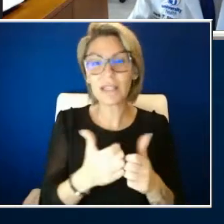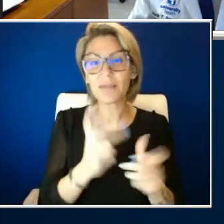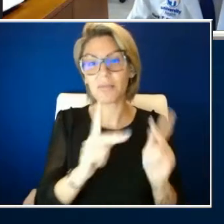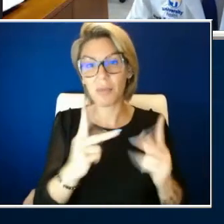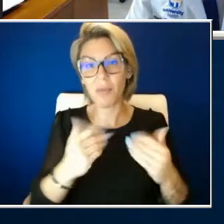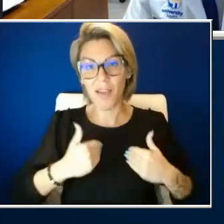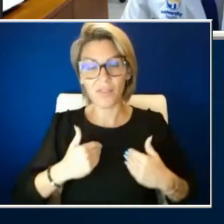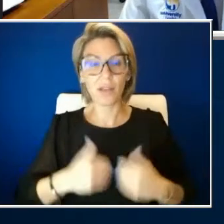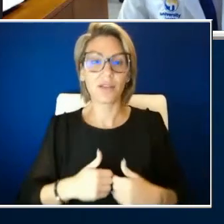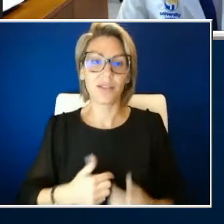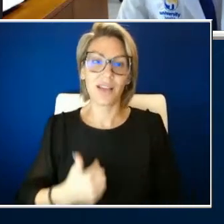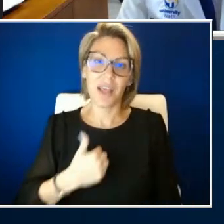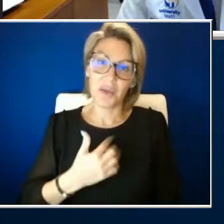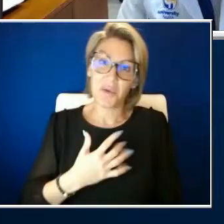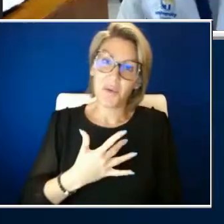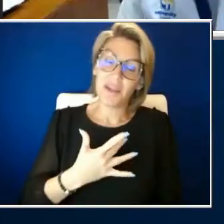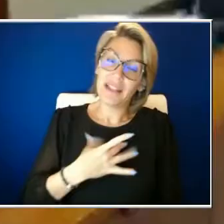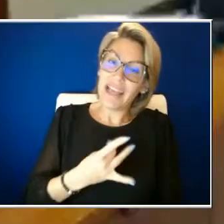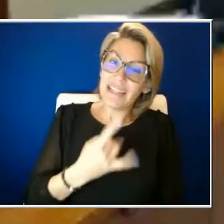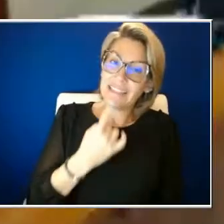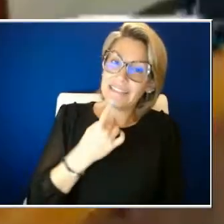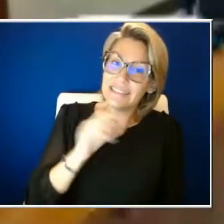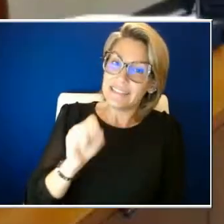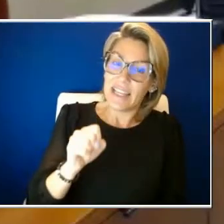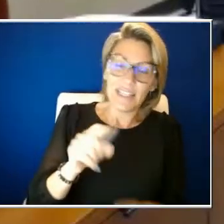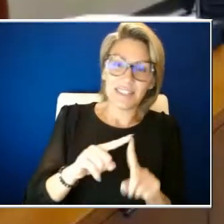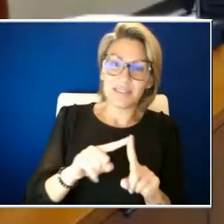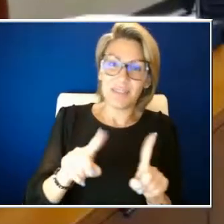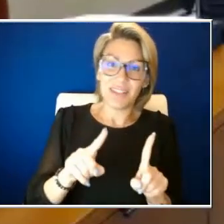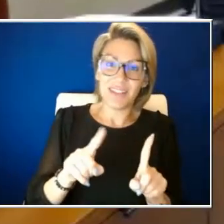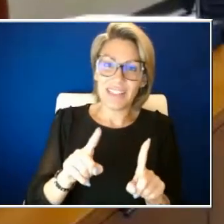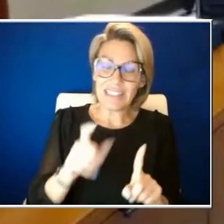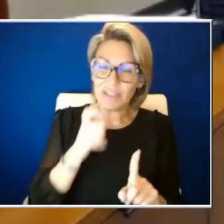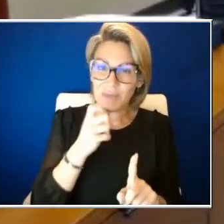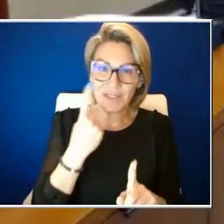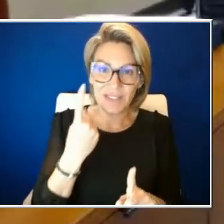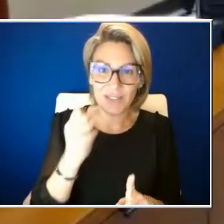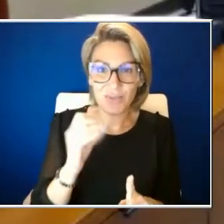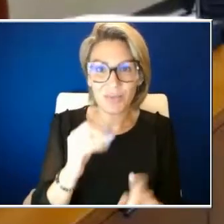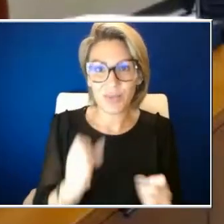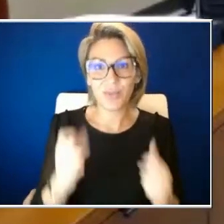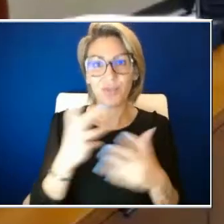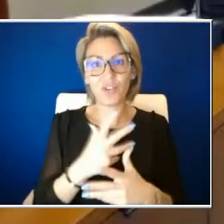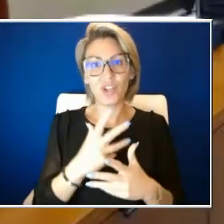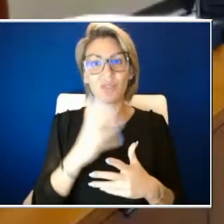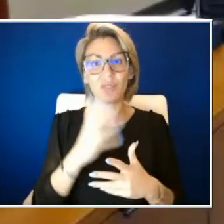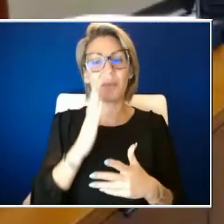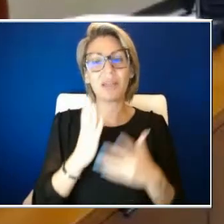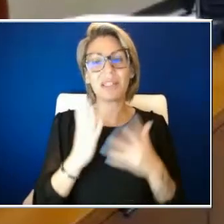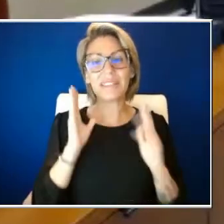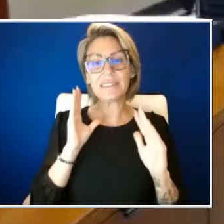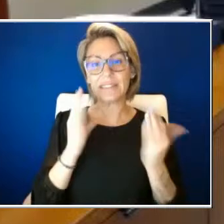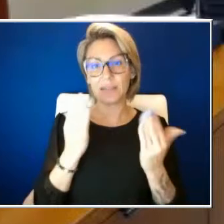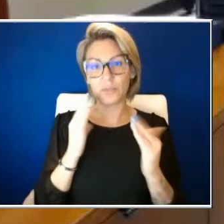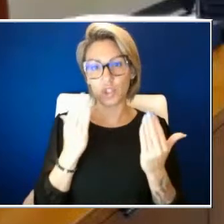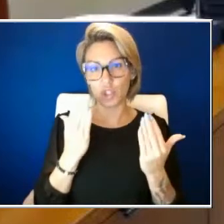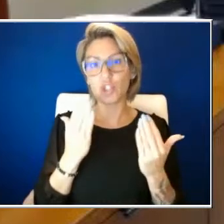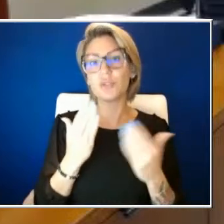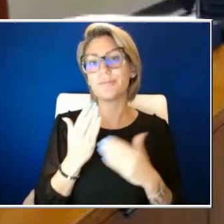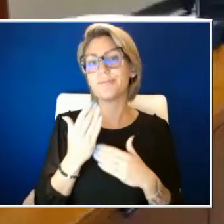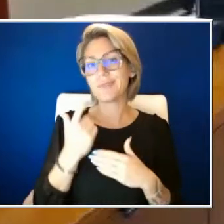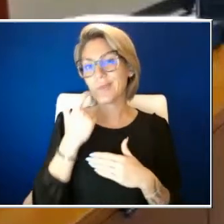I would like to say yes, but I don't think that's the case. I'm afraid that it may be very similar to what we saw the last go